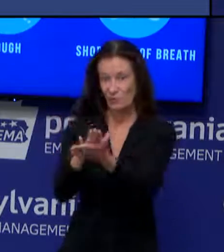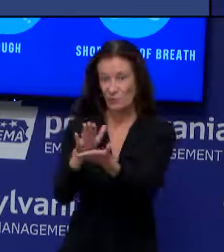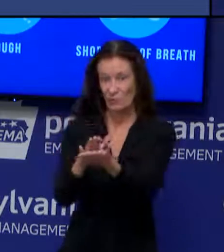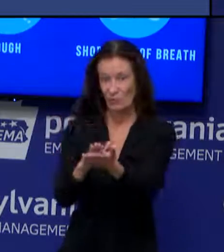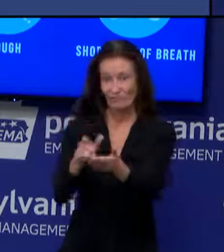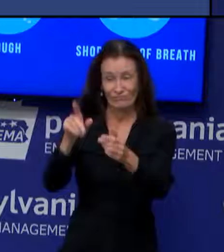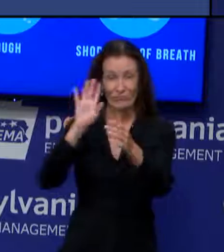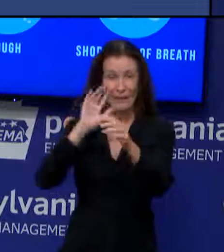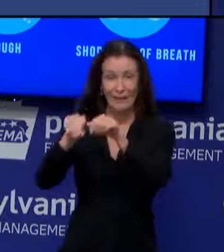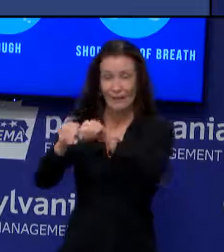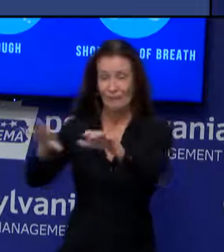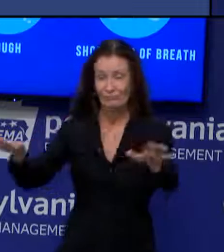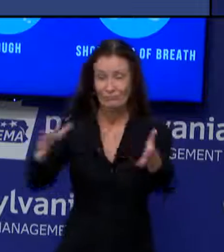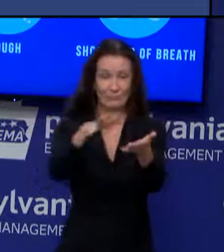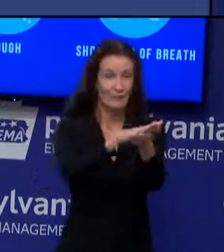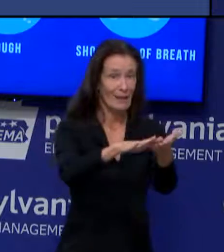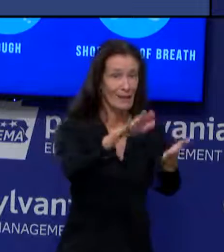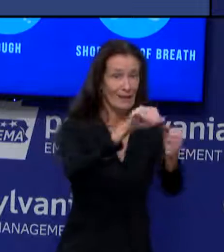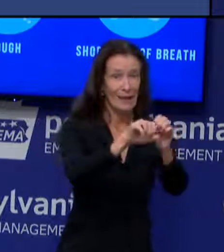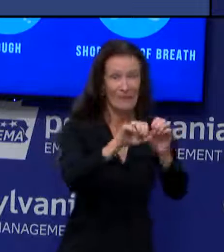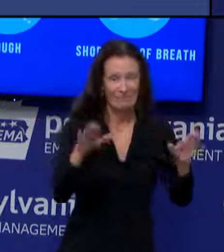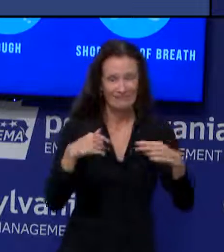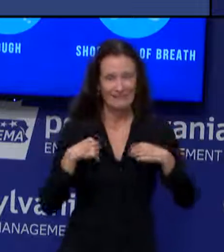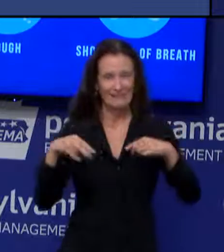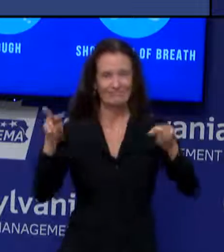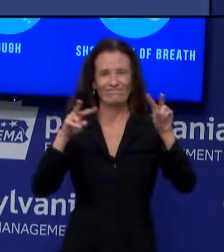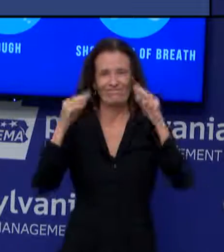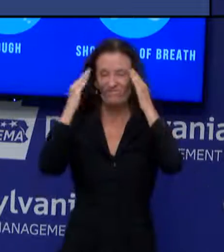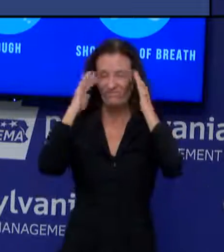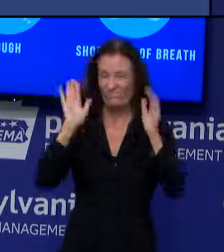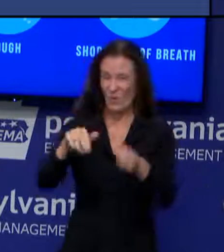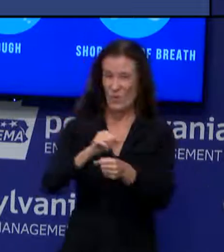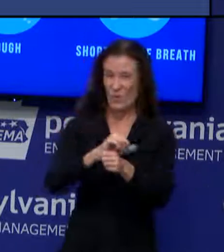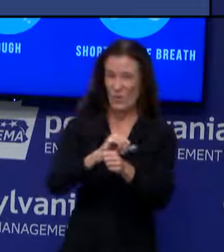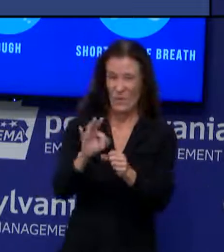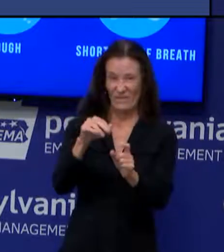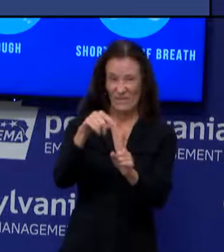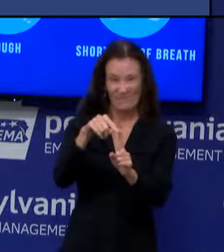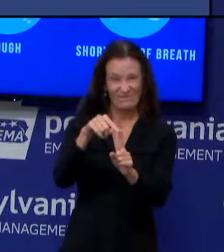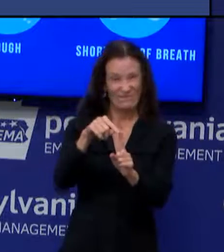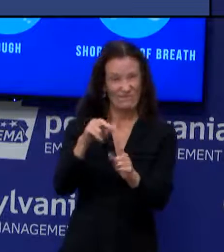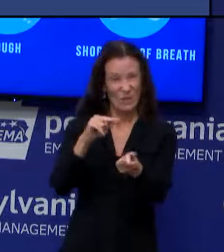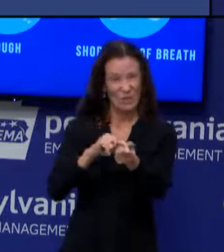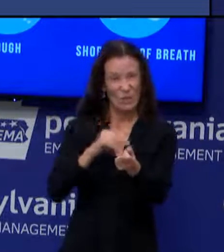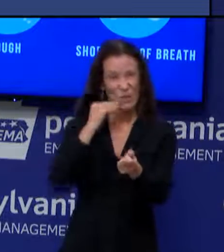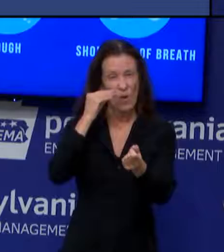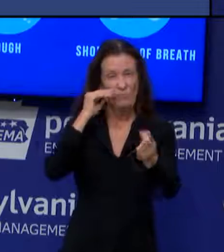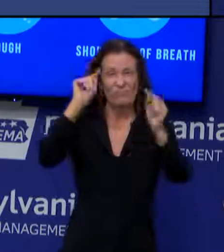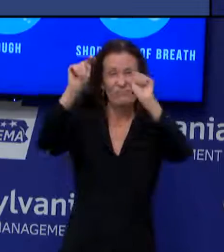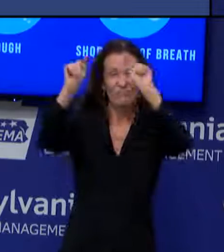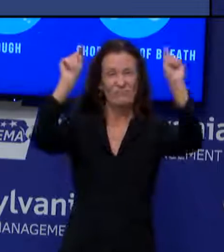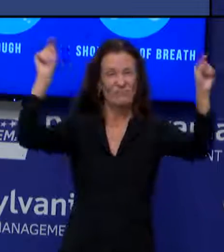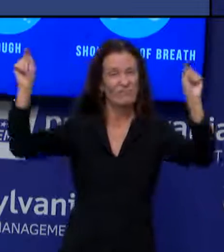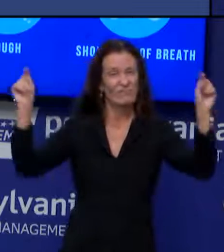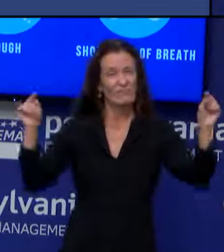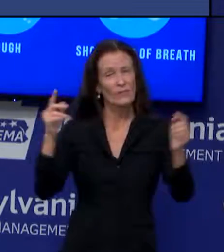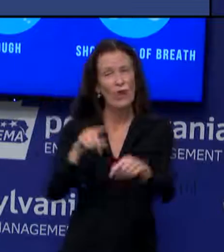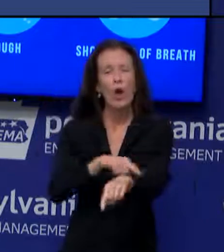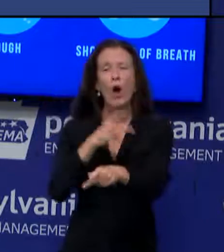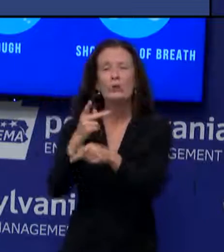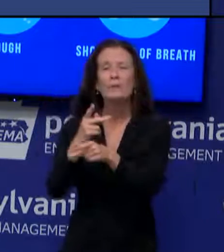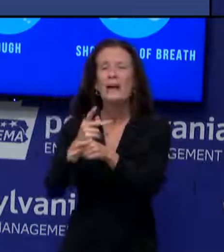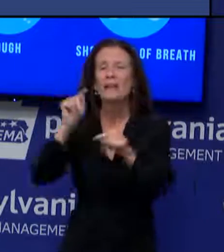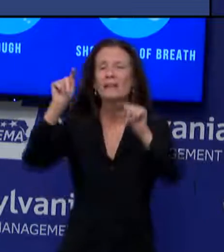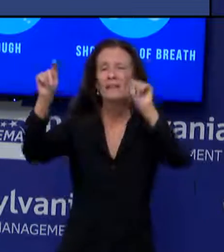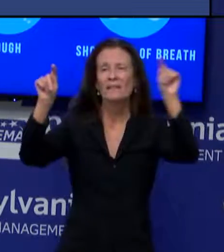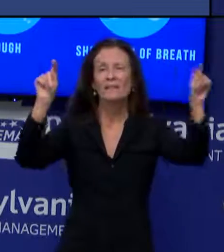colleges. We know that the prevalence of COVID-19 in long-term care living facilities is directly proportional to the prevalence in the